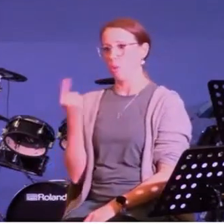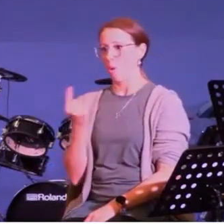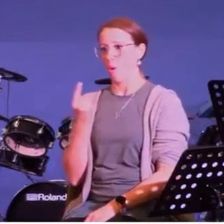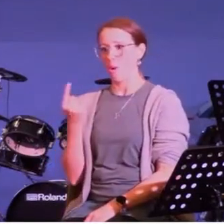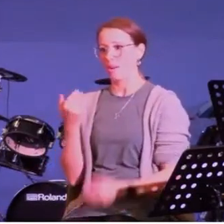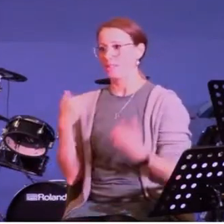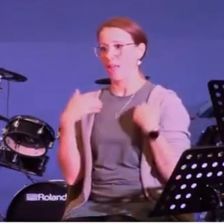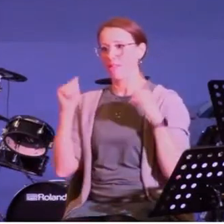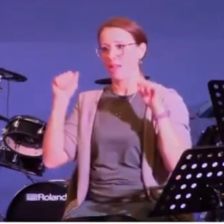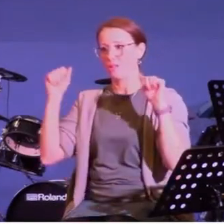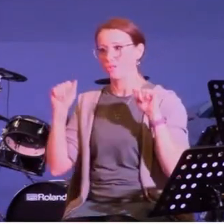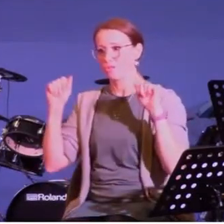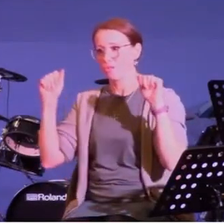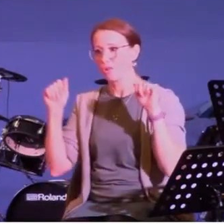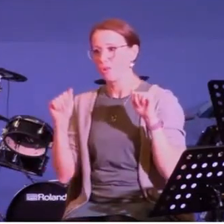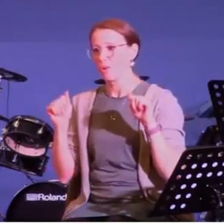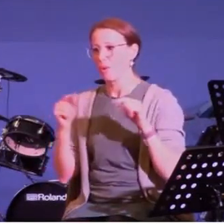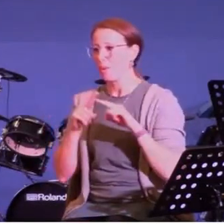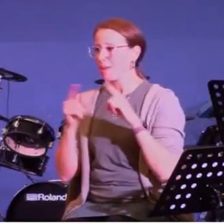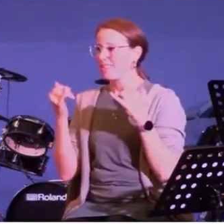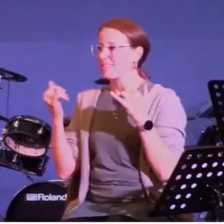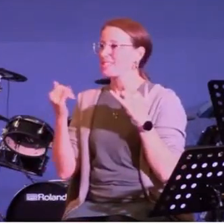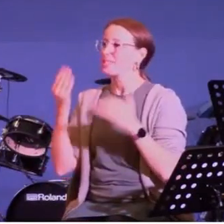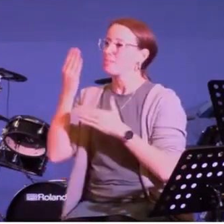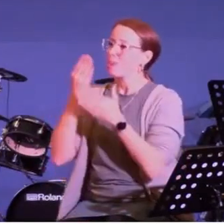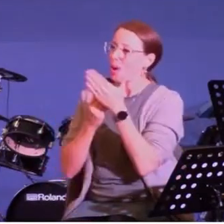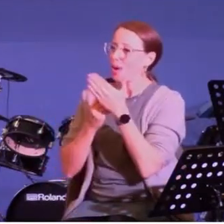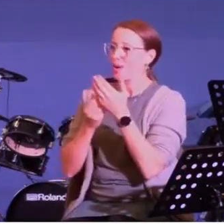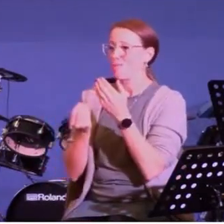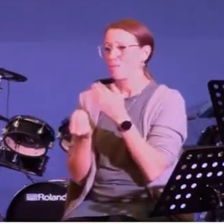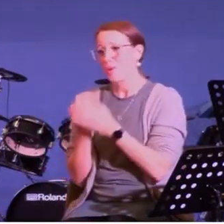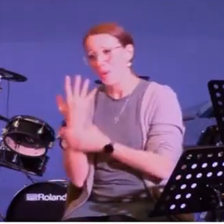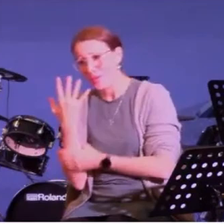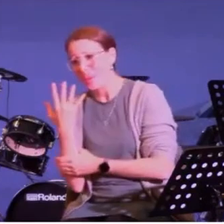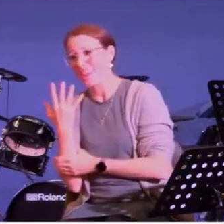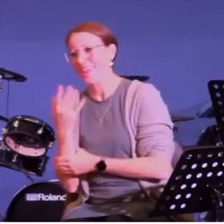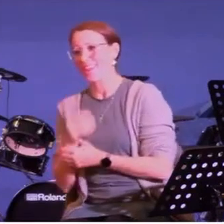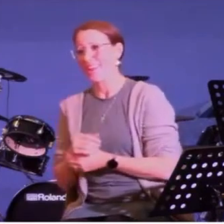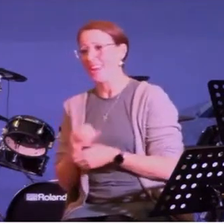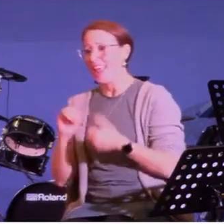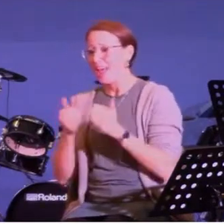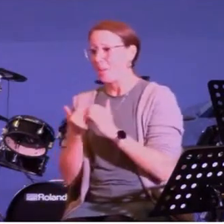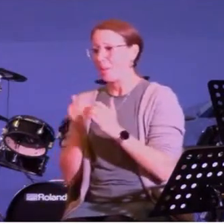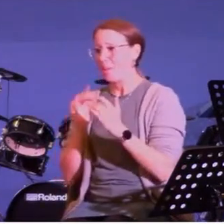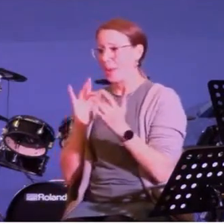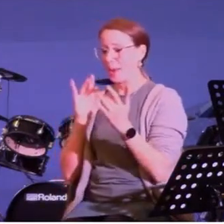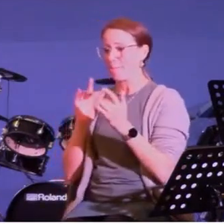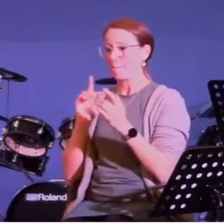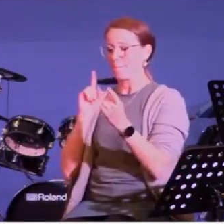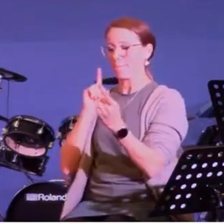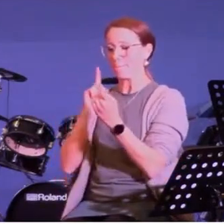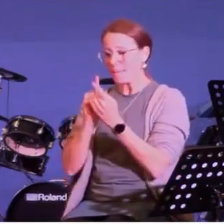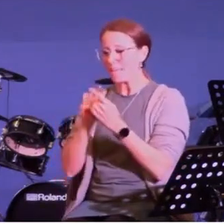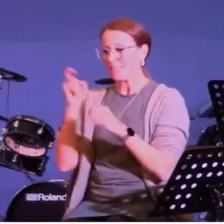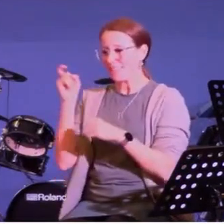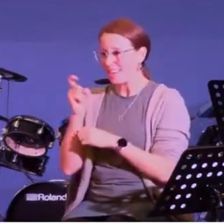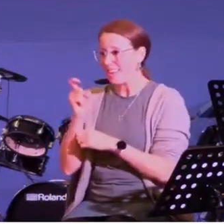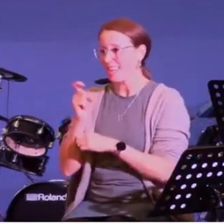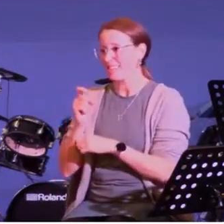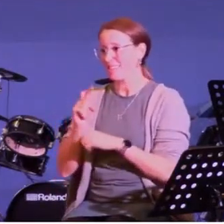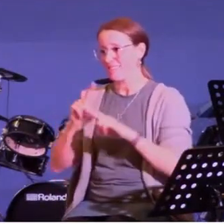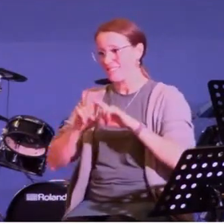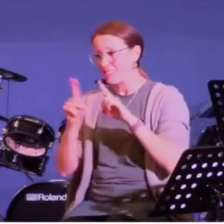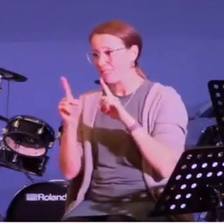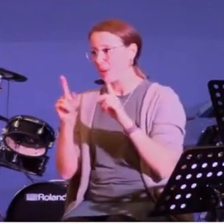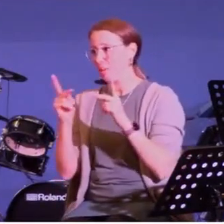here, and yet this is part of growing up, this part of being a church that meets the needs of the world, as the world has lostness, not just here. And